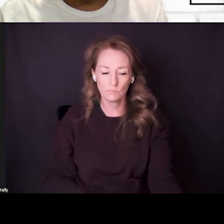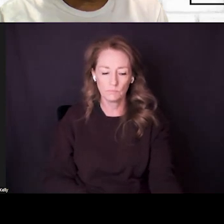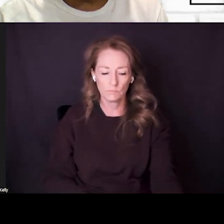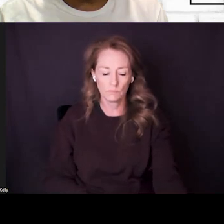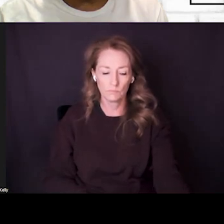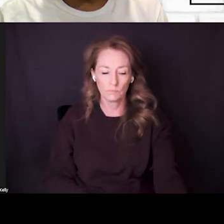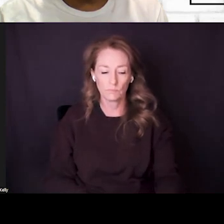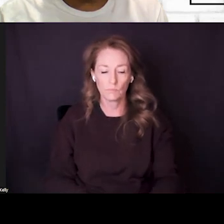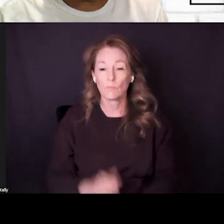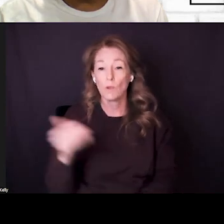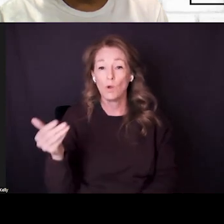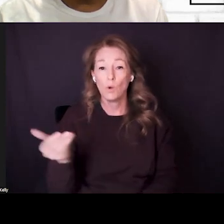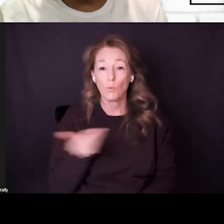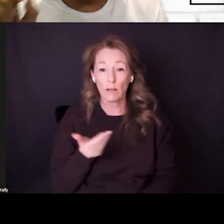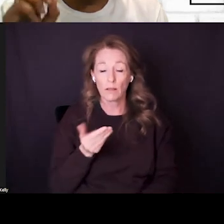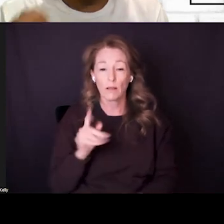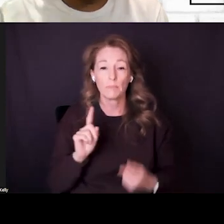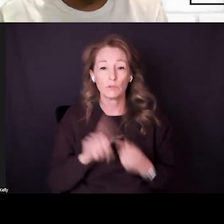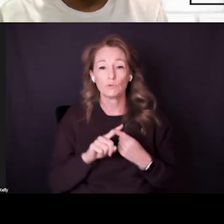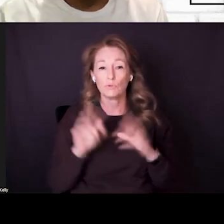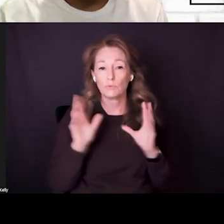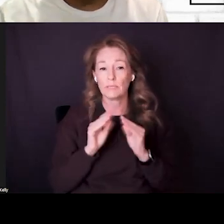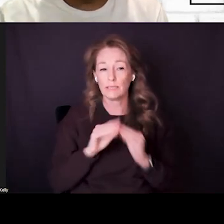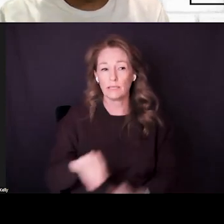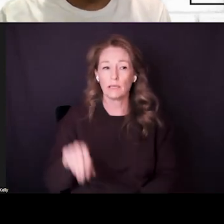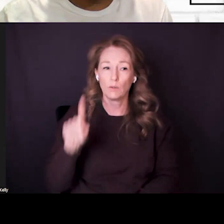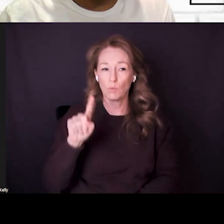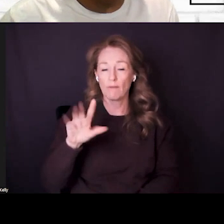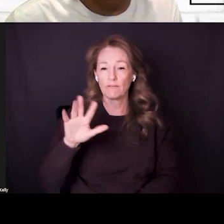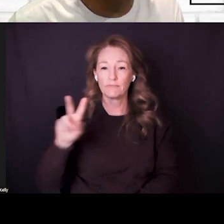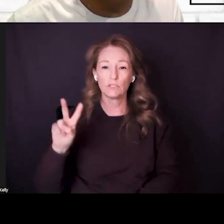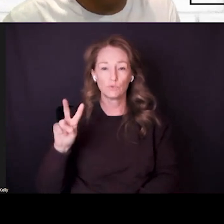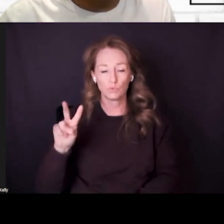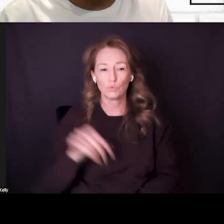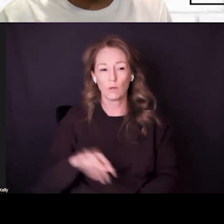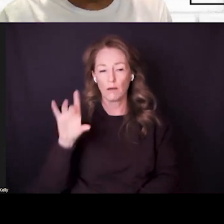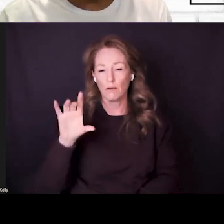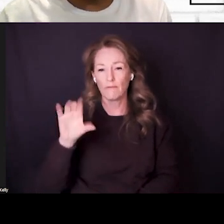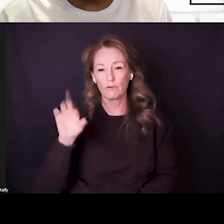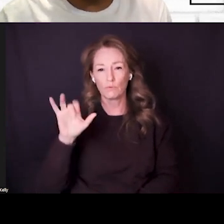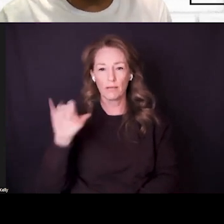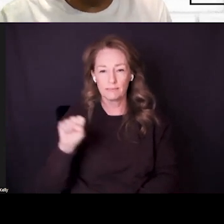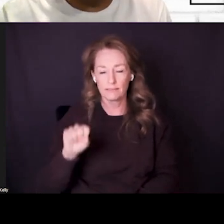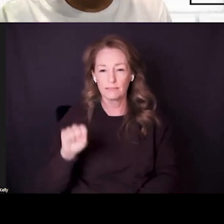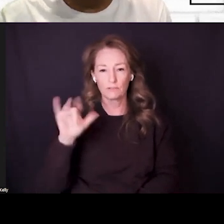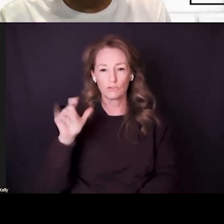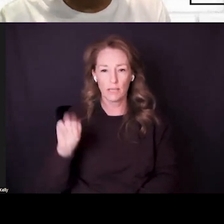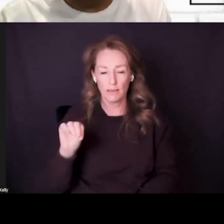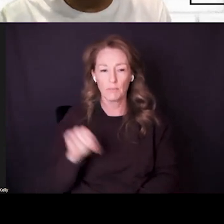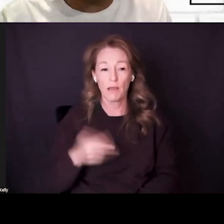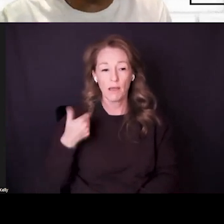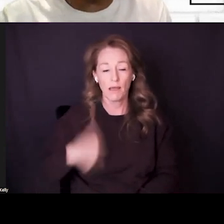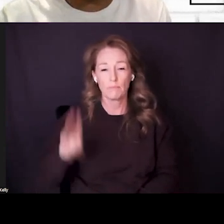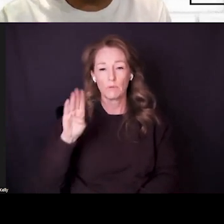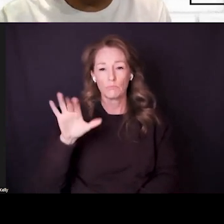and I want to welcome you to episode 152 of the Crisis Jam, 988 Crisis Jam. I'm Dr. Brian Sims. I'm